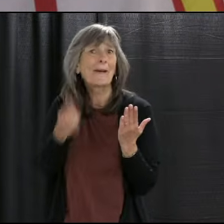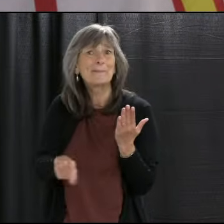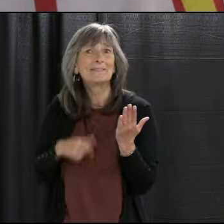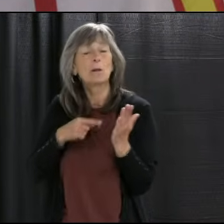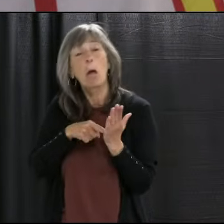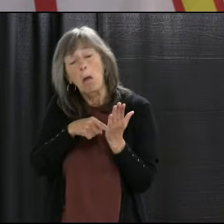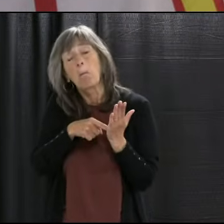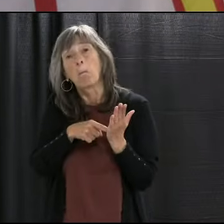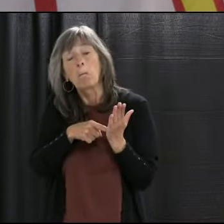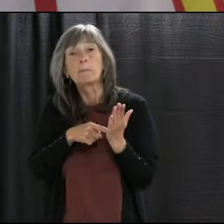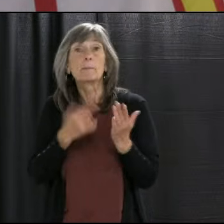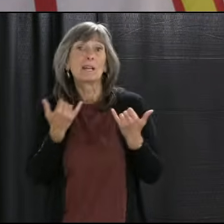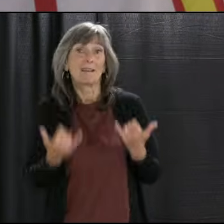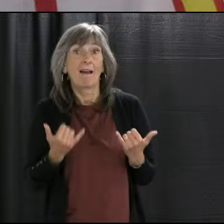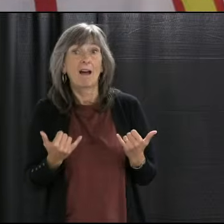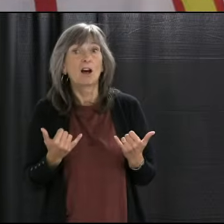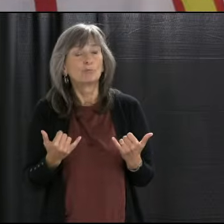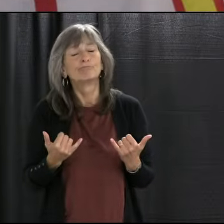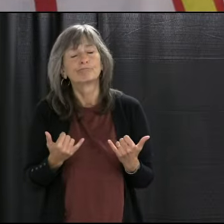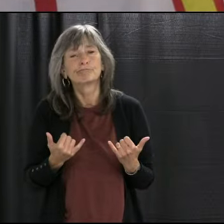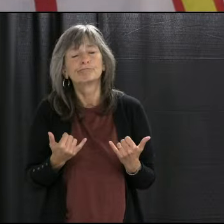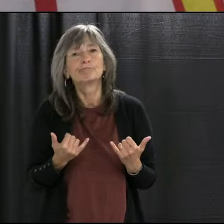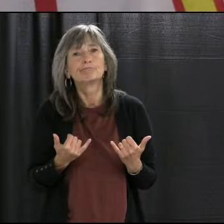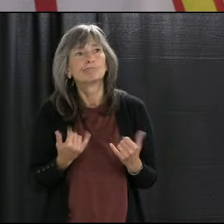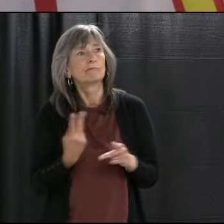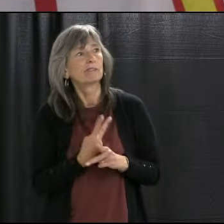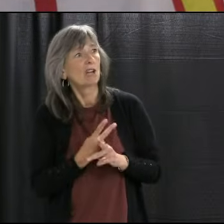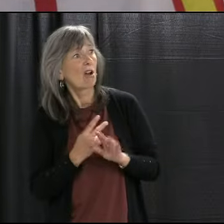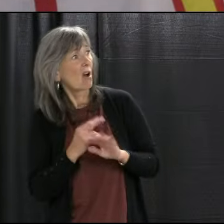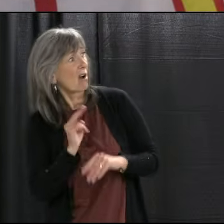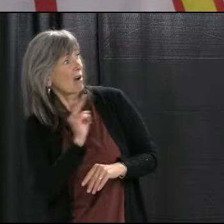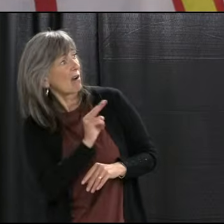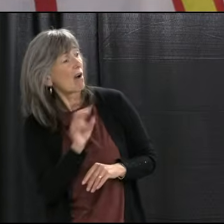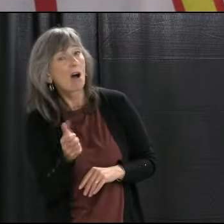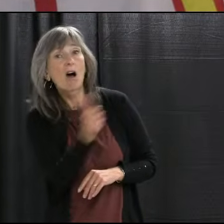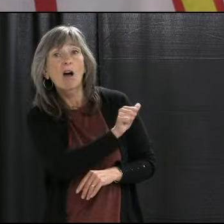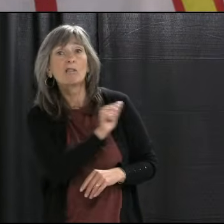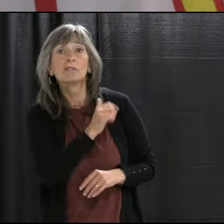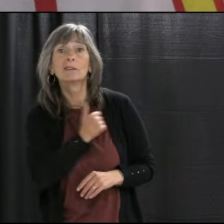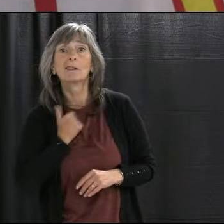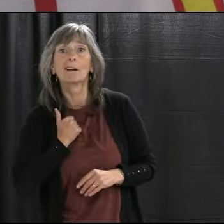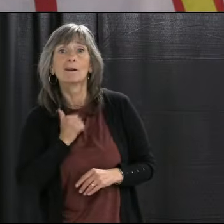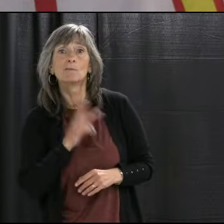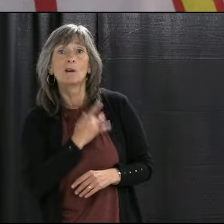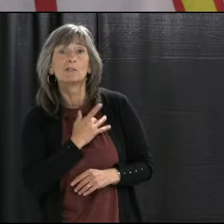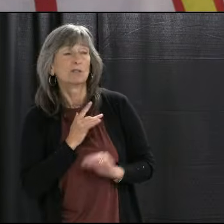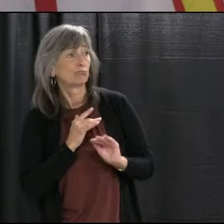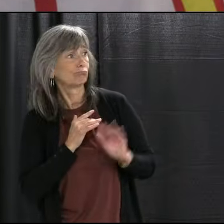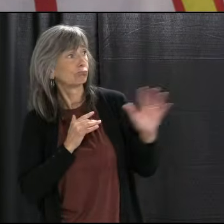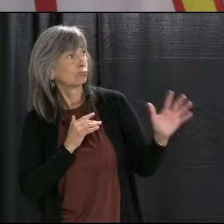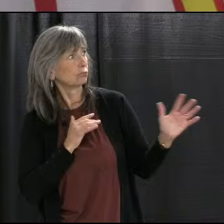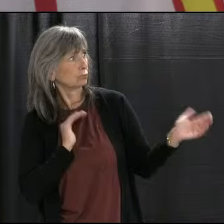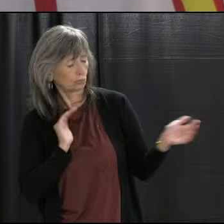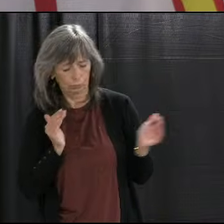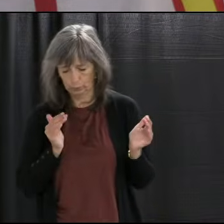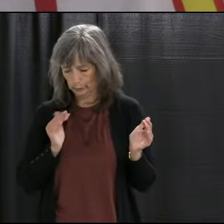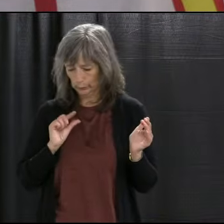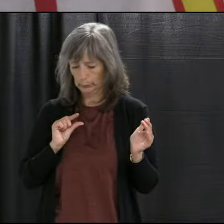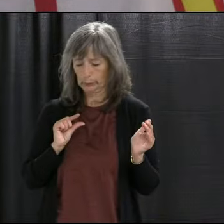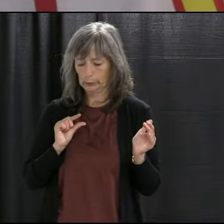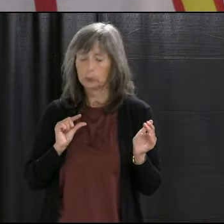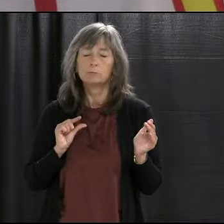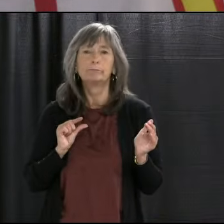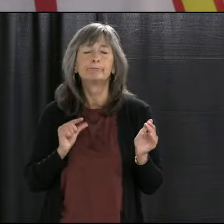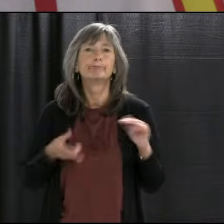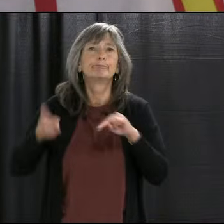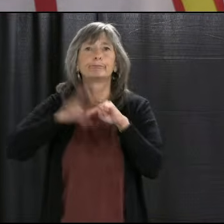definitely appropriate to increase the fines by a serious, significant amount, not only to send a message that we mean